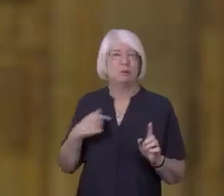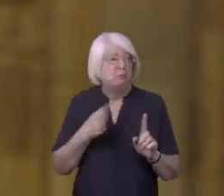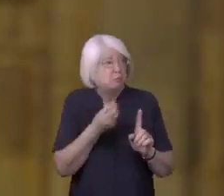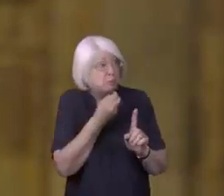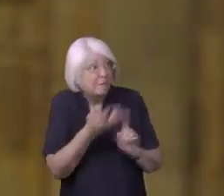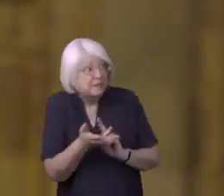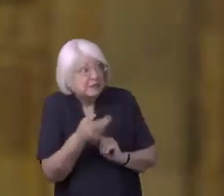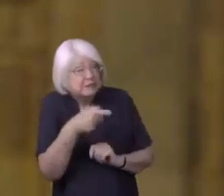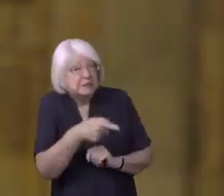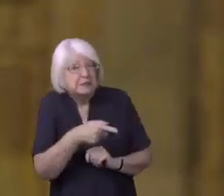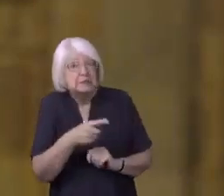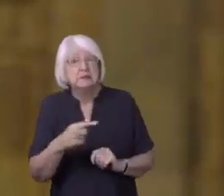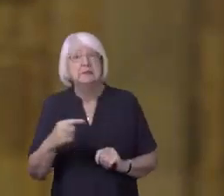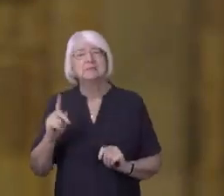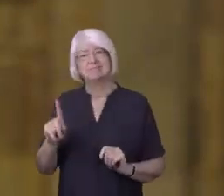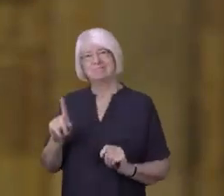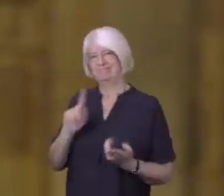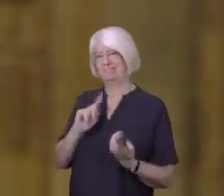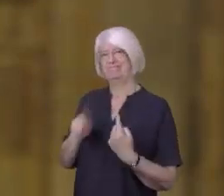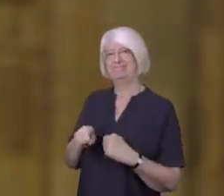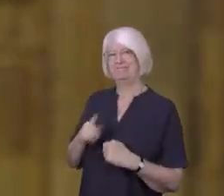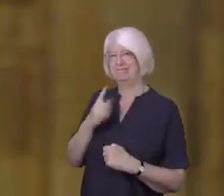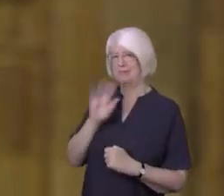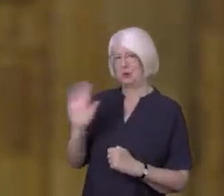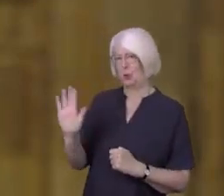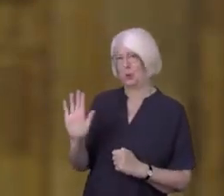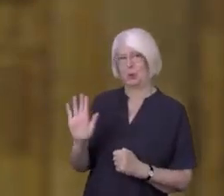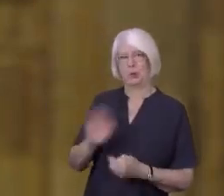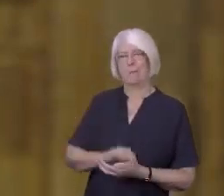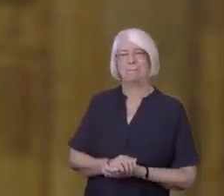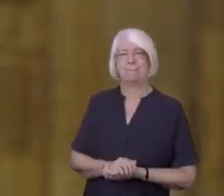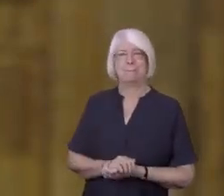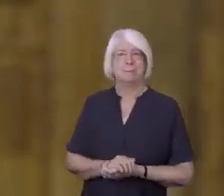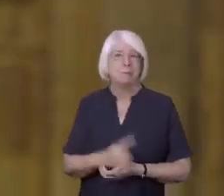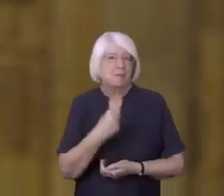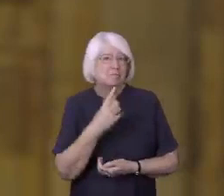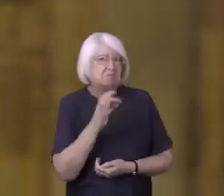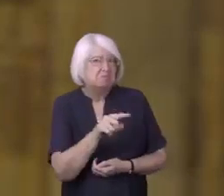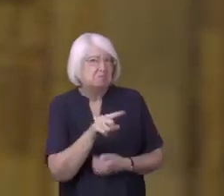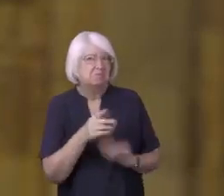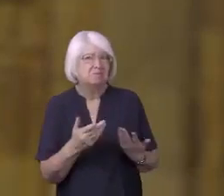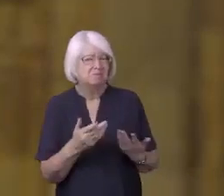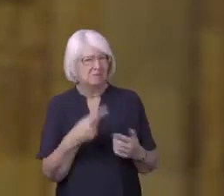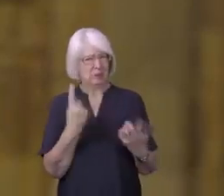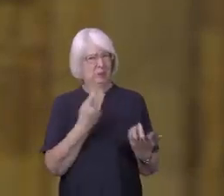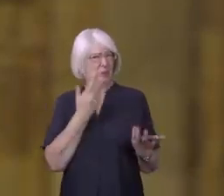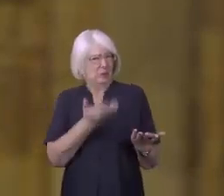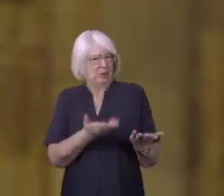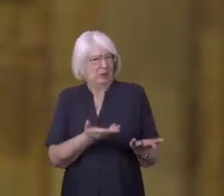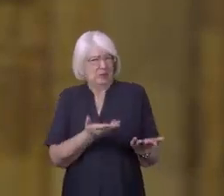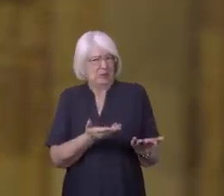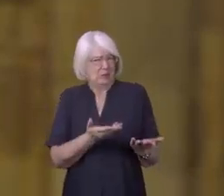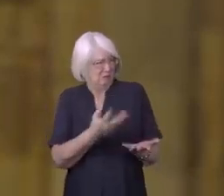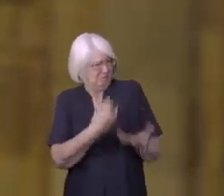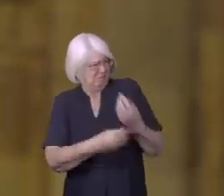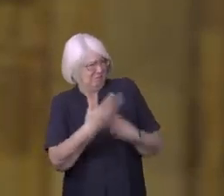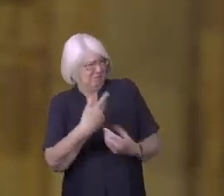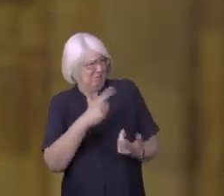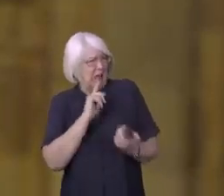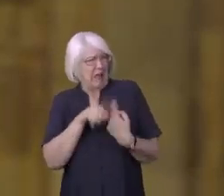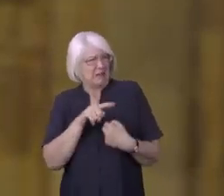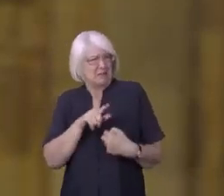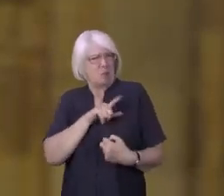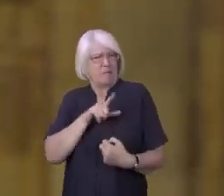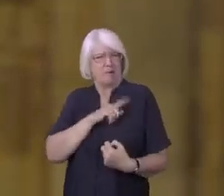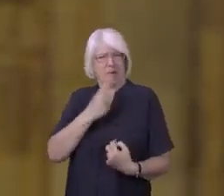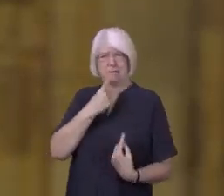prophet?" He answered, "No." Then they said to him, "Who are you? Let us have an answer for